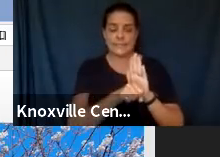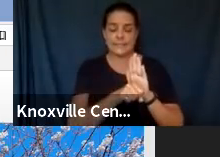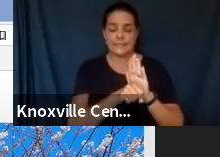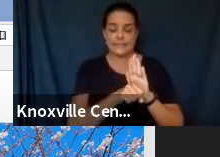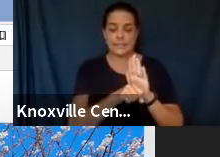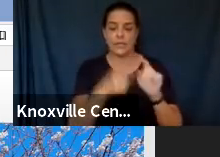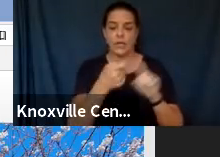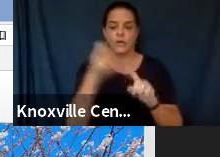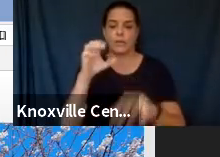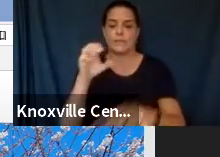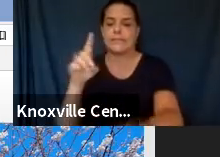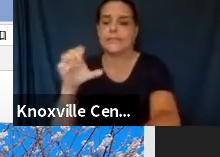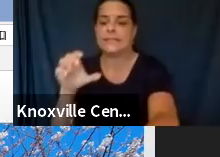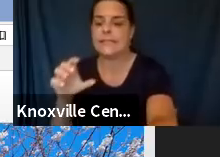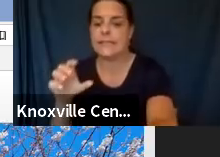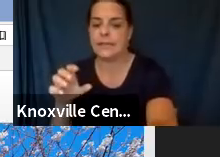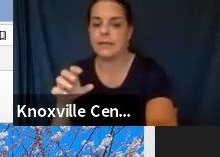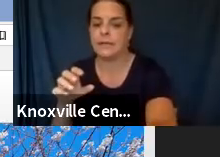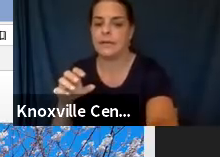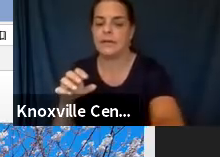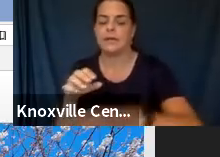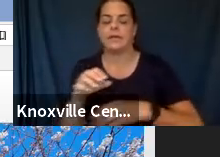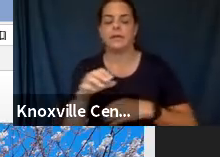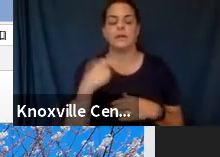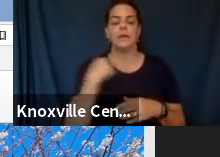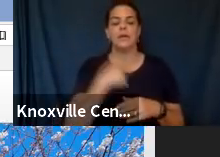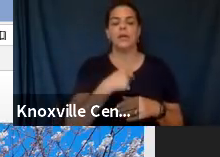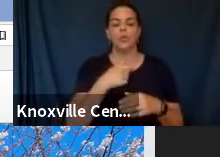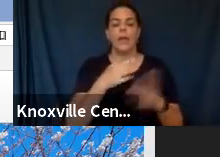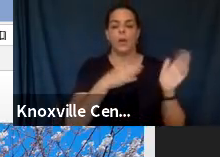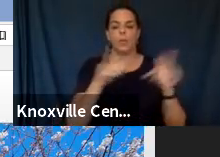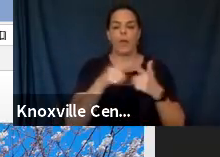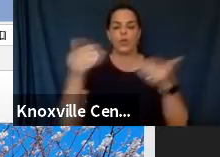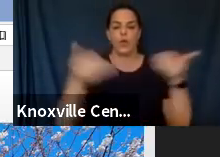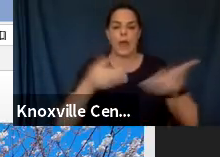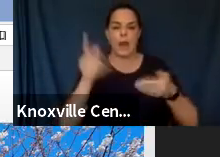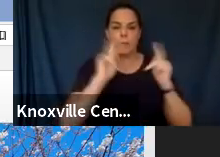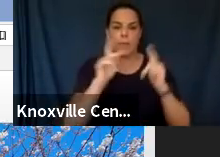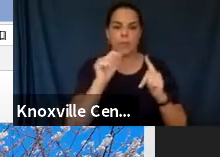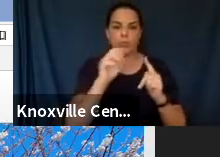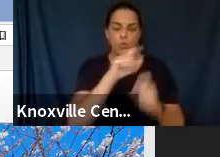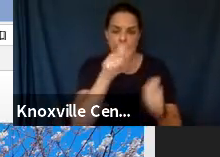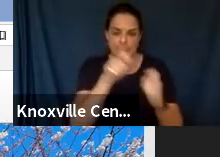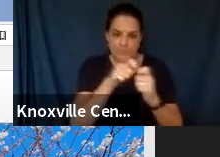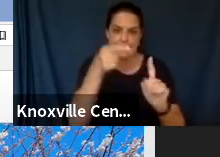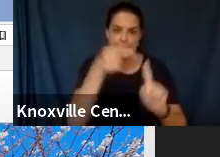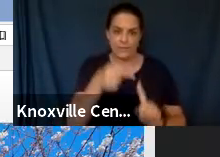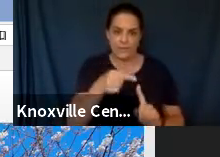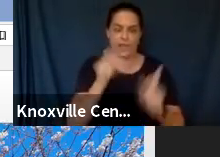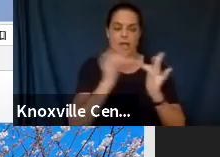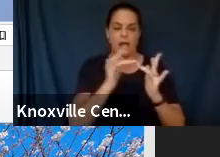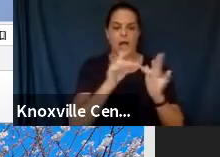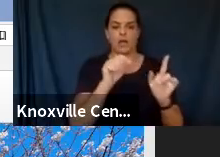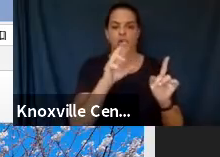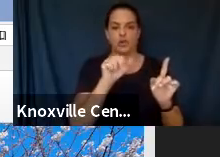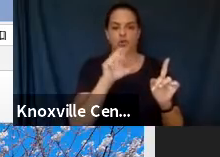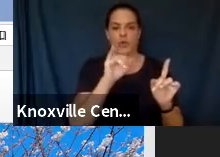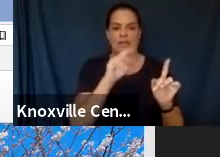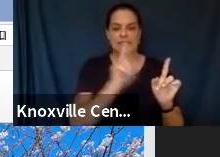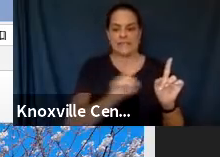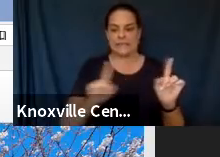from the CDC, is to hire folks to specifically do contact tracing and